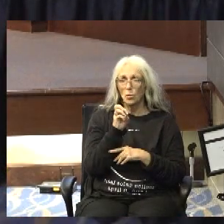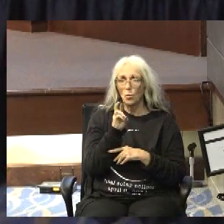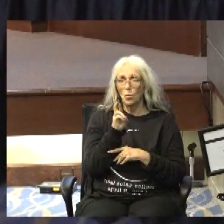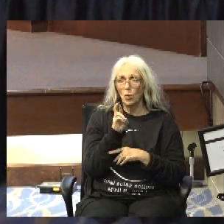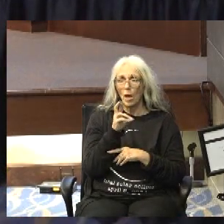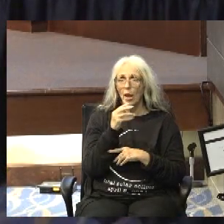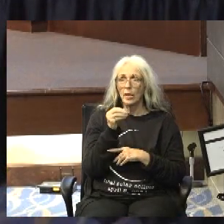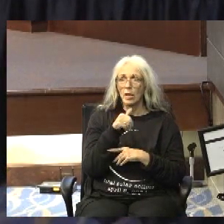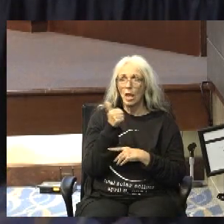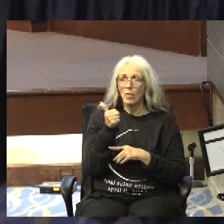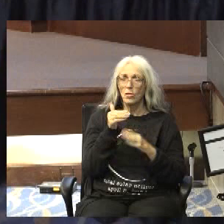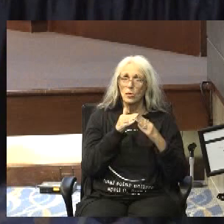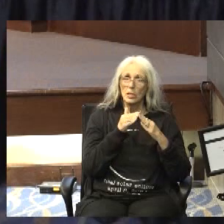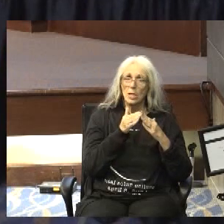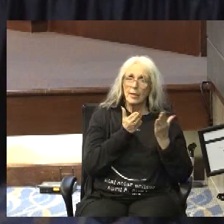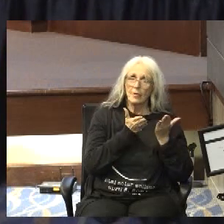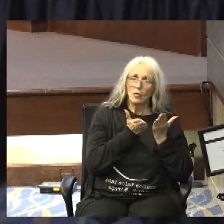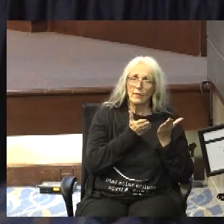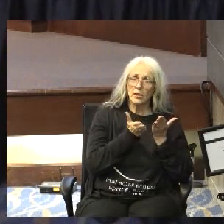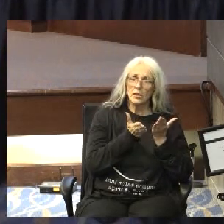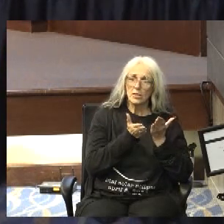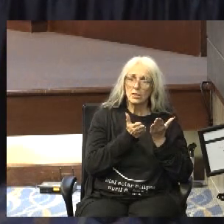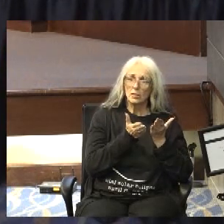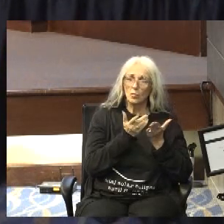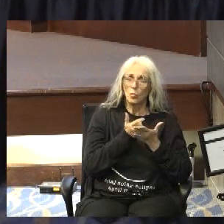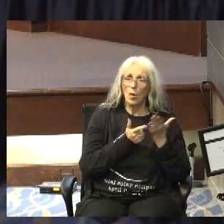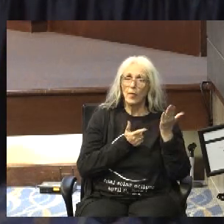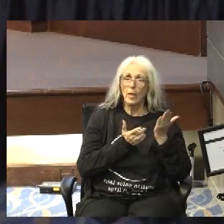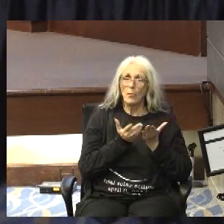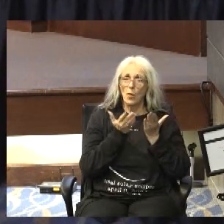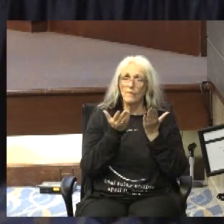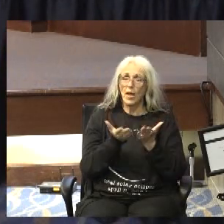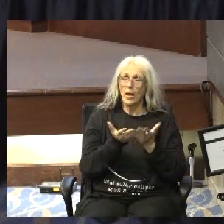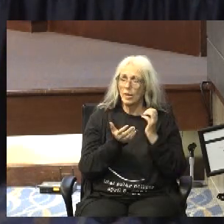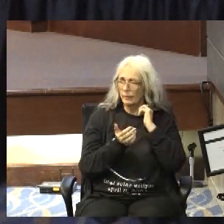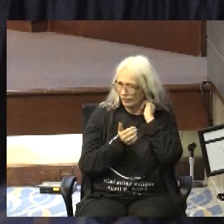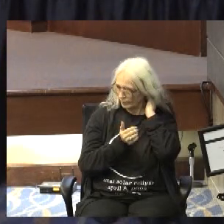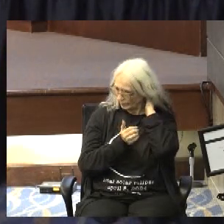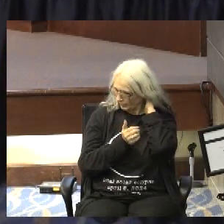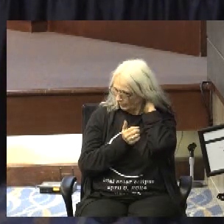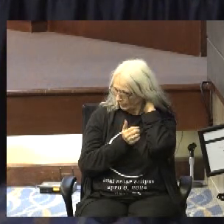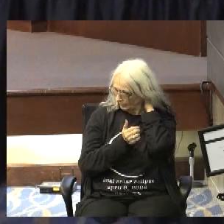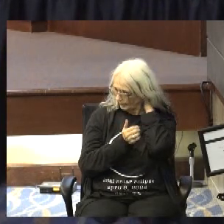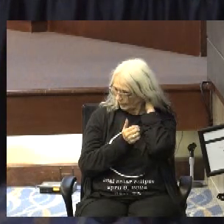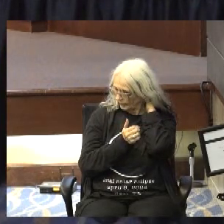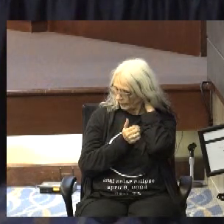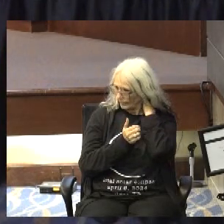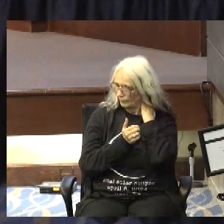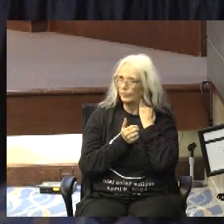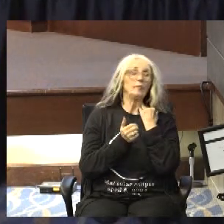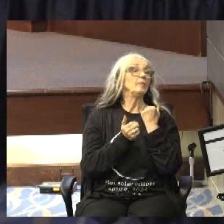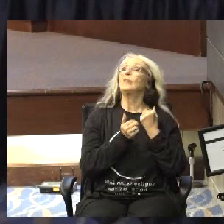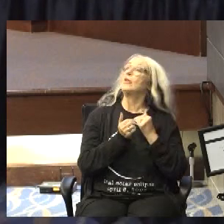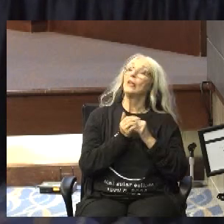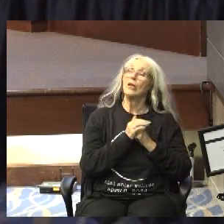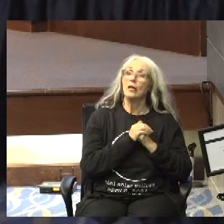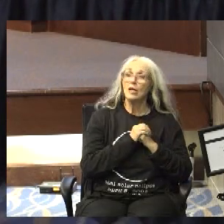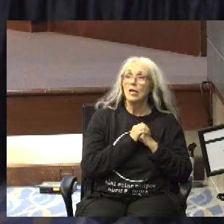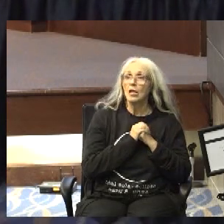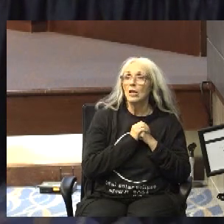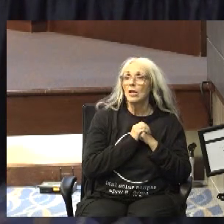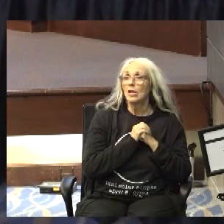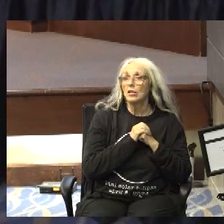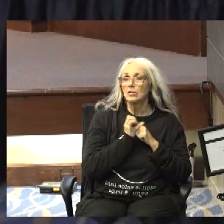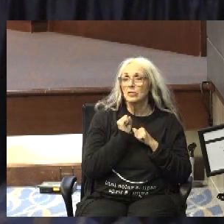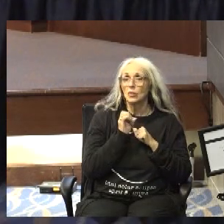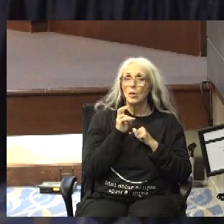some other city services you're alluding right. to Fire that we'll be providing. Absolutely. Which will be, is why, you know, I think the council was real wise to do